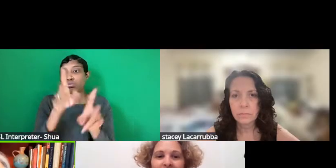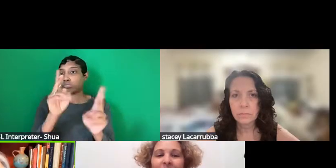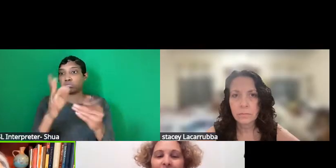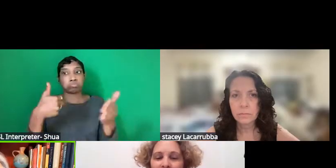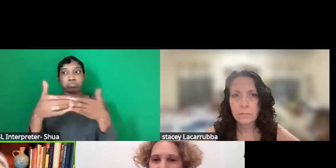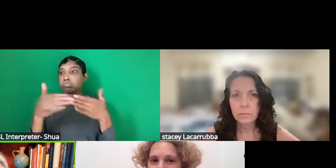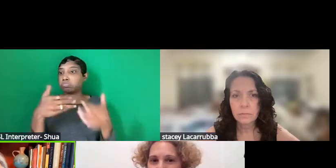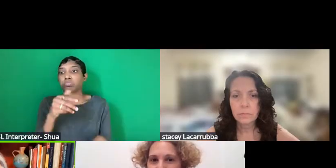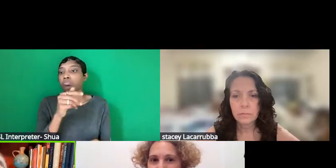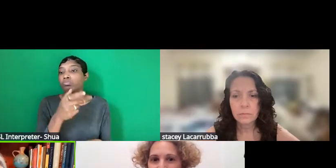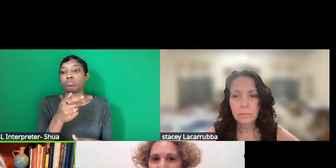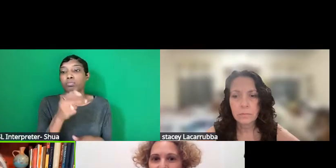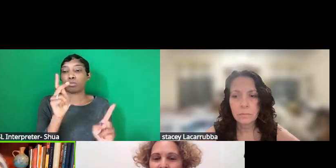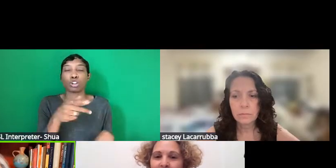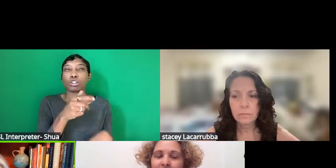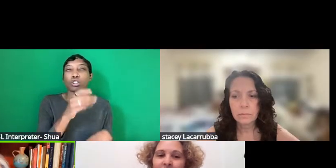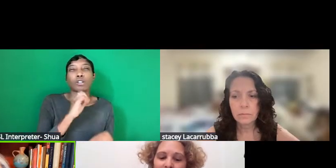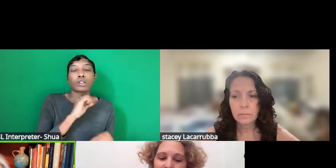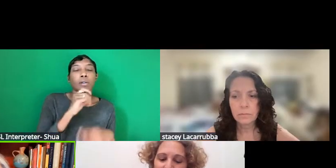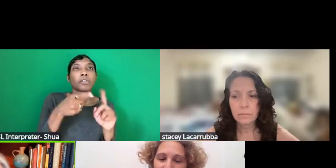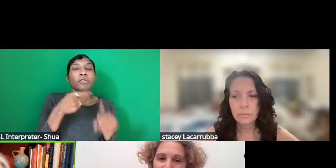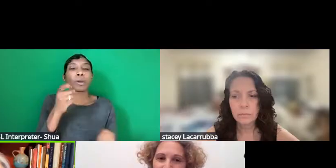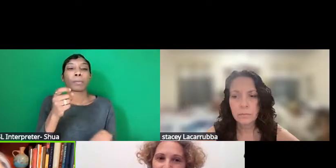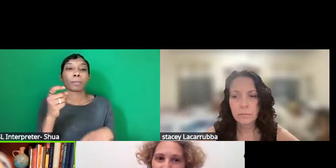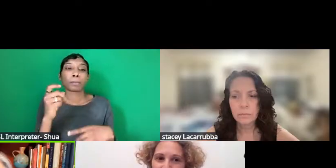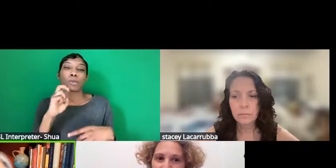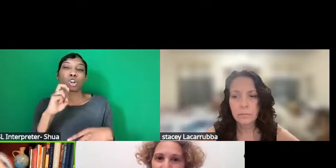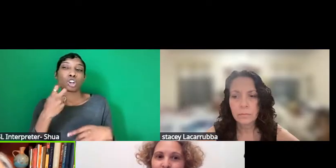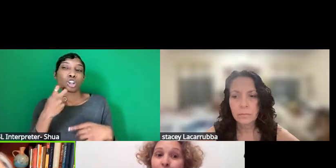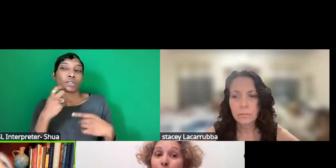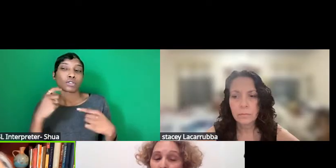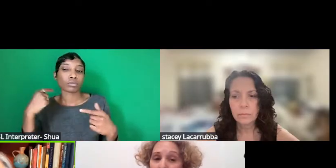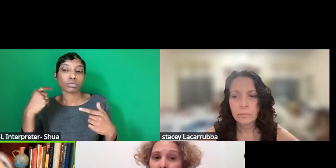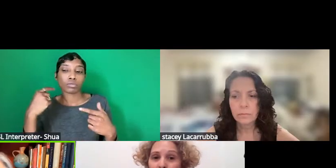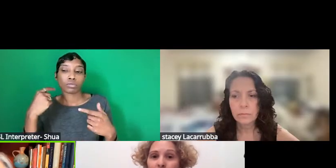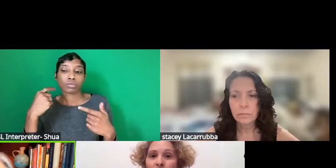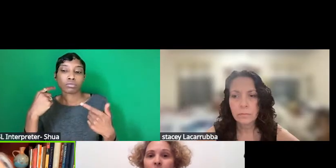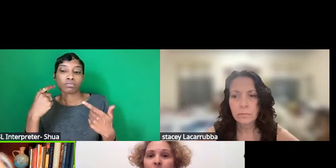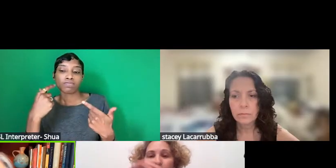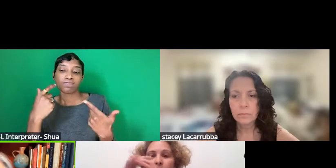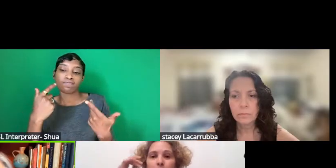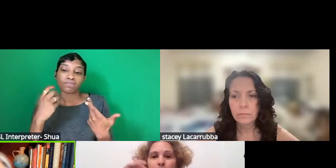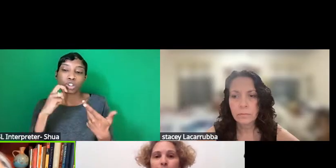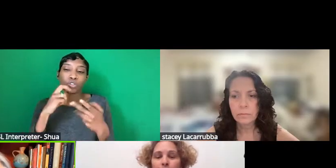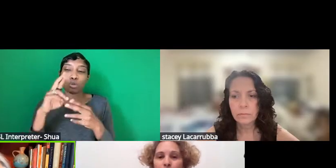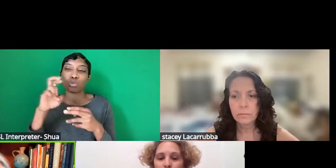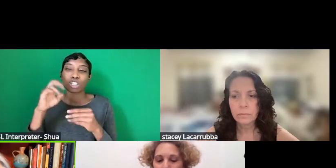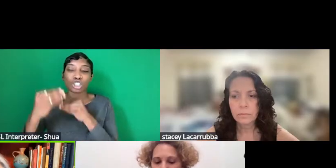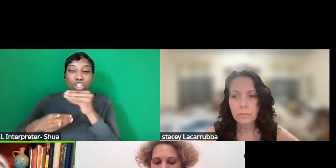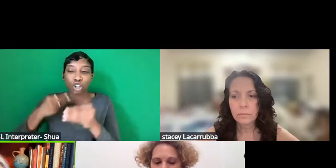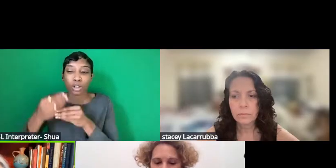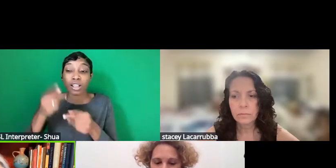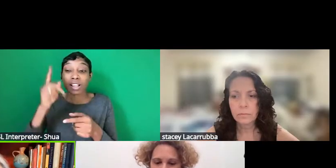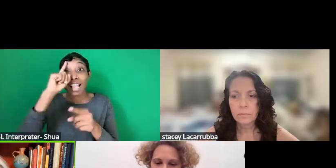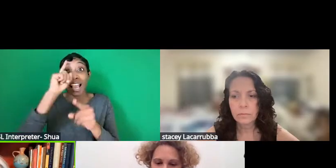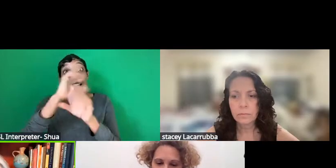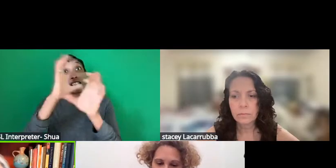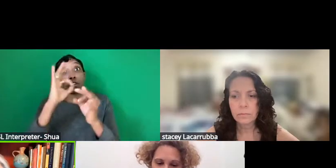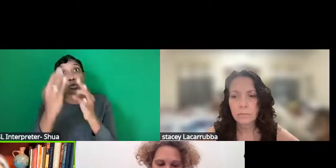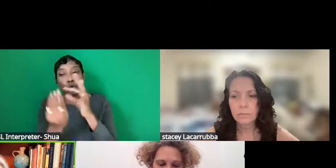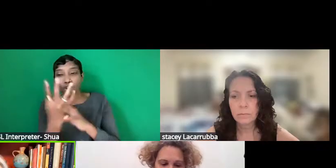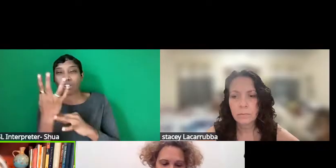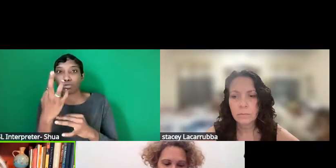idea is different from nerve regeneration because the idea of growth mindset is about the